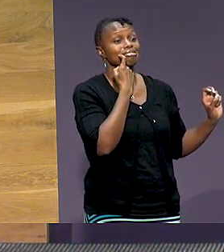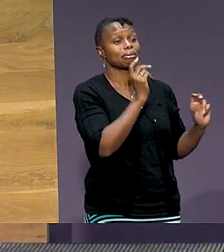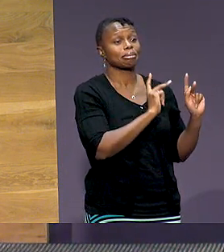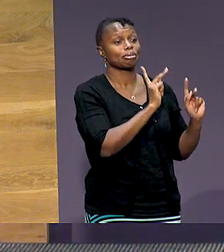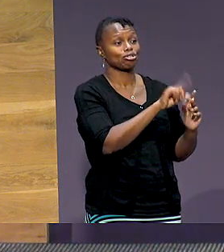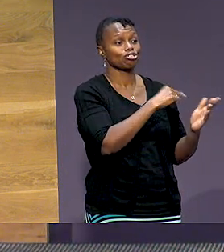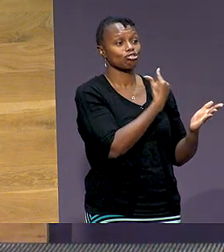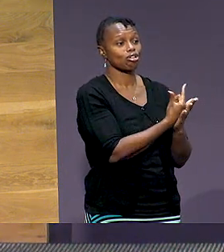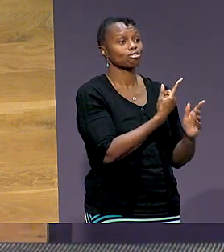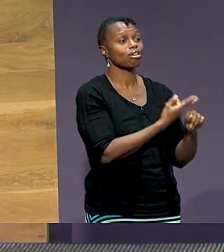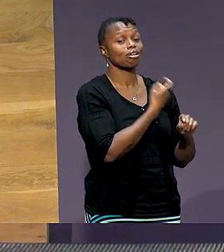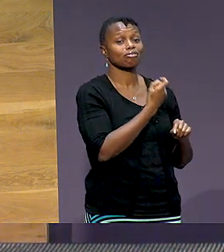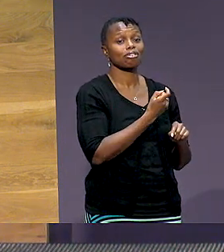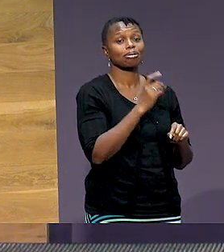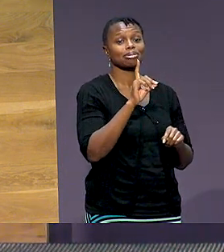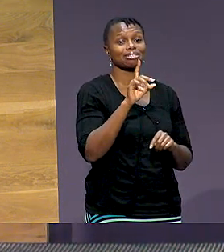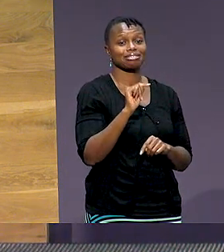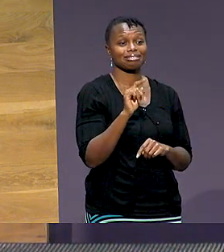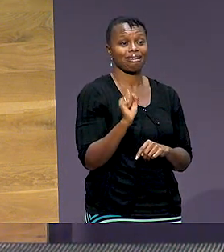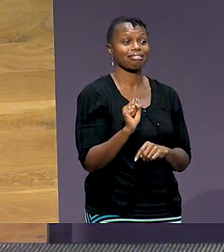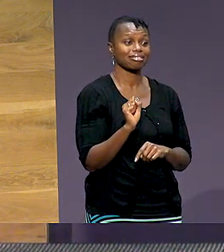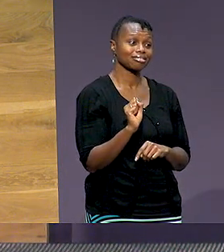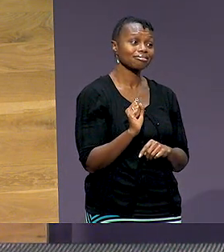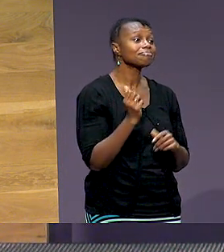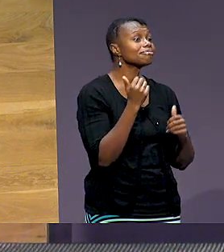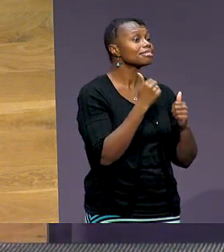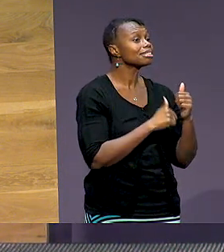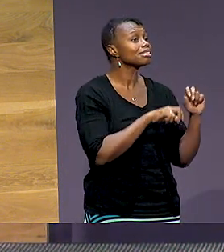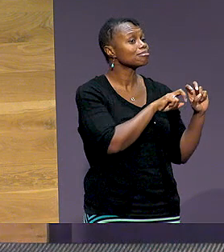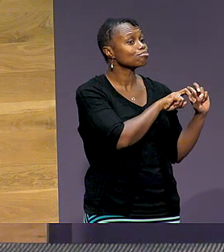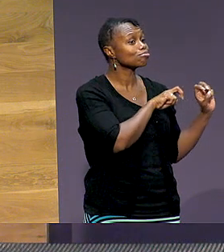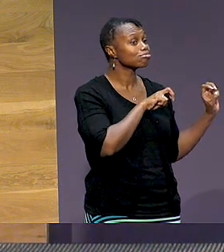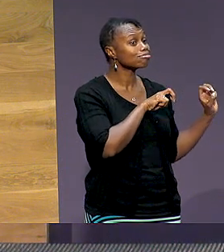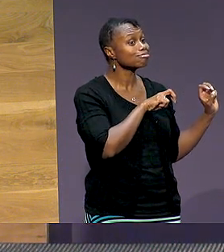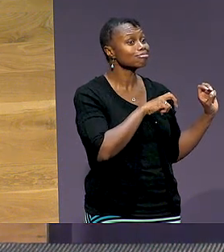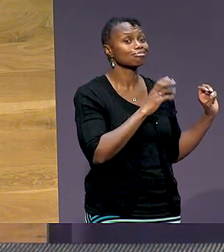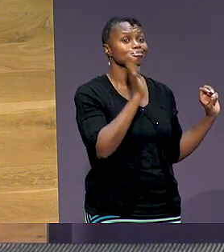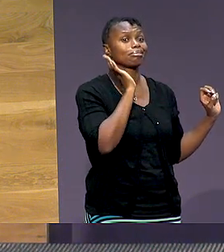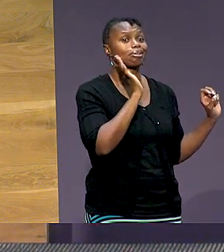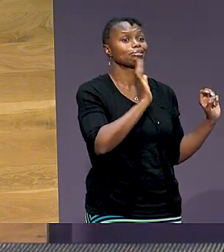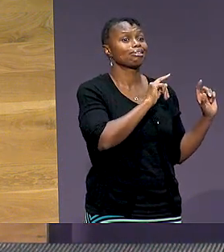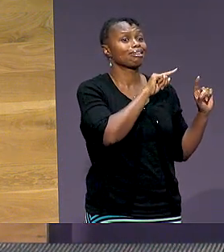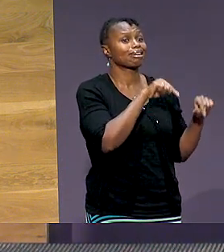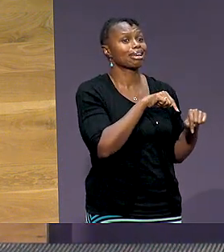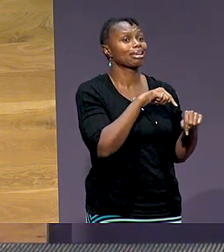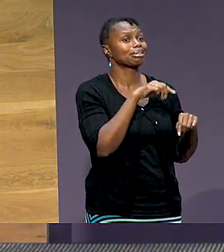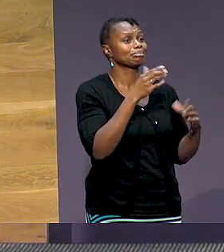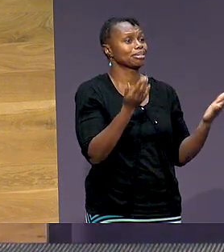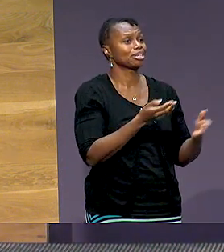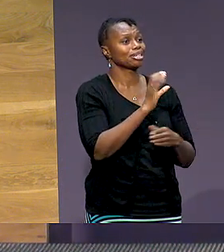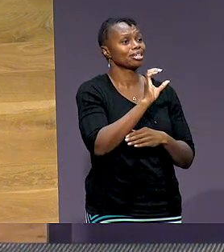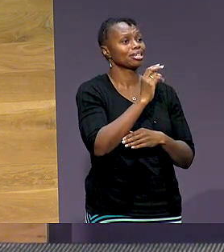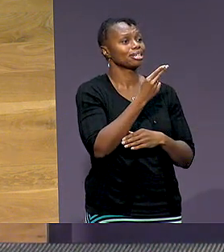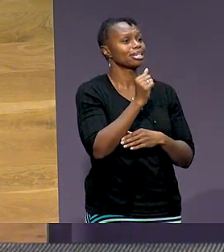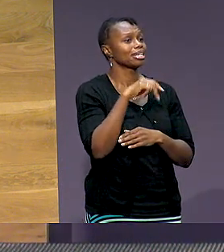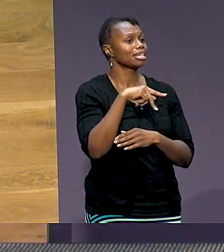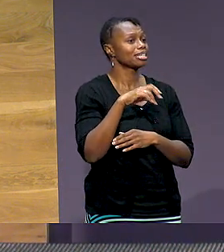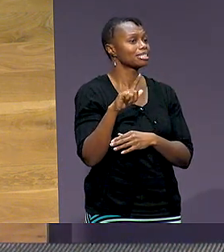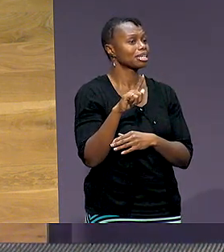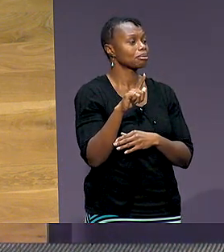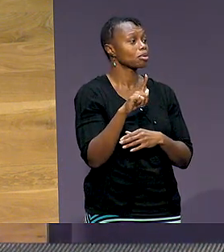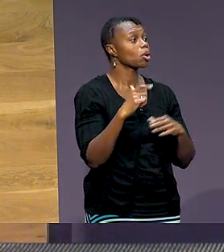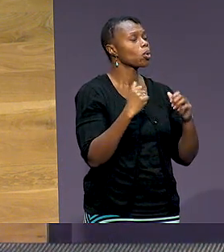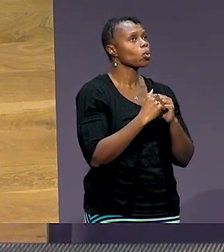Theological Seminary. Each of our panelists once sat in this chapel space with the seed of an